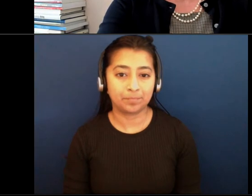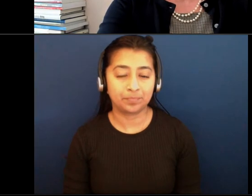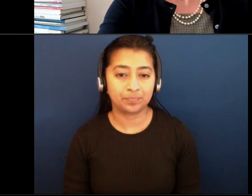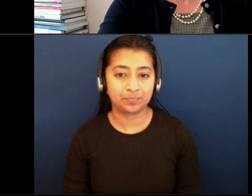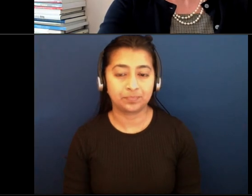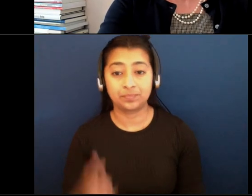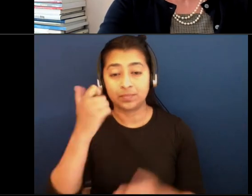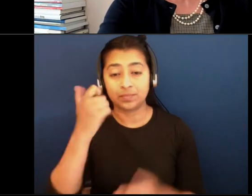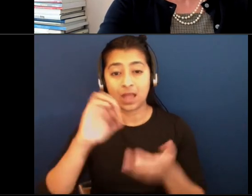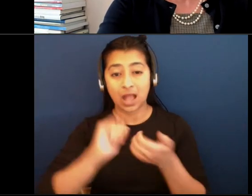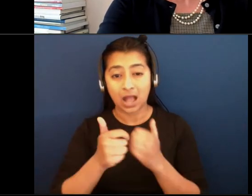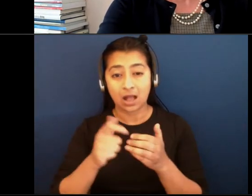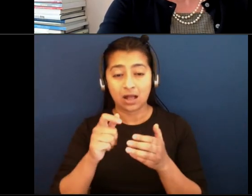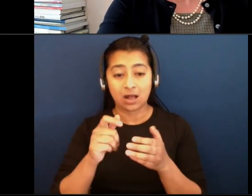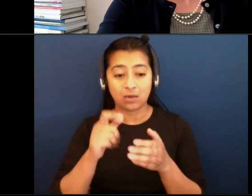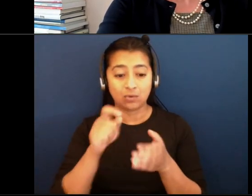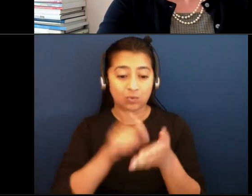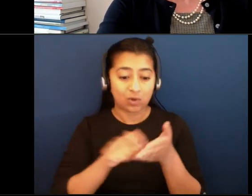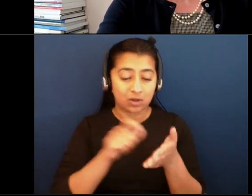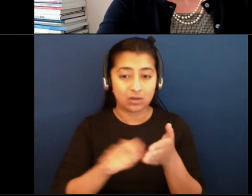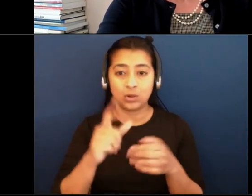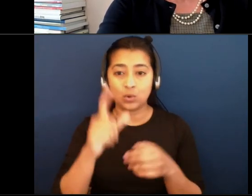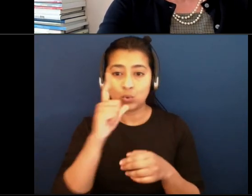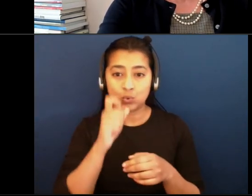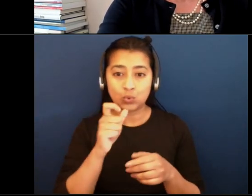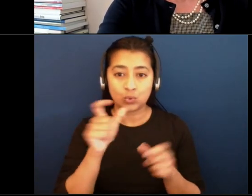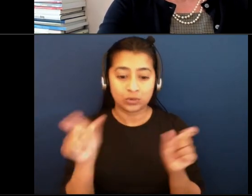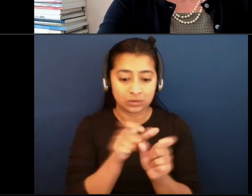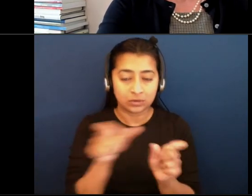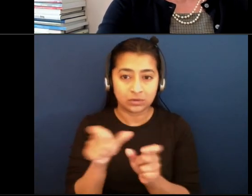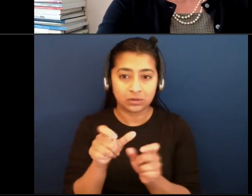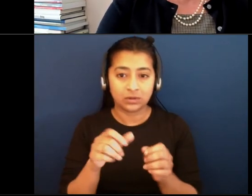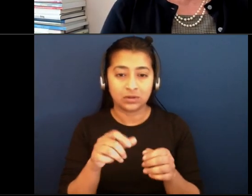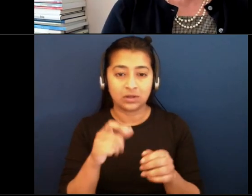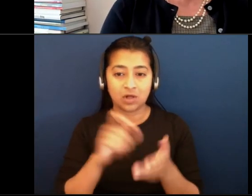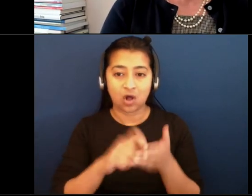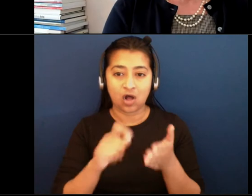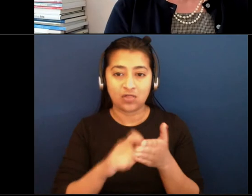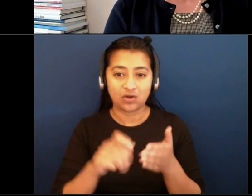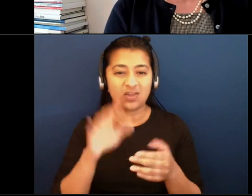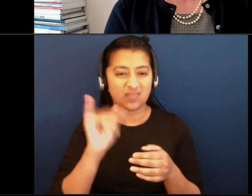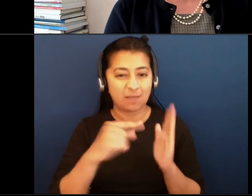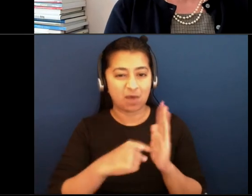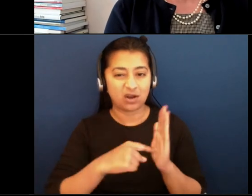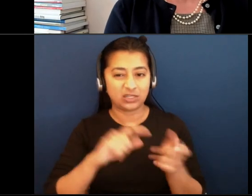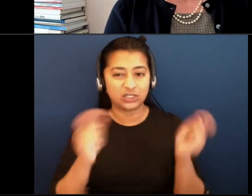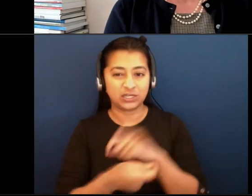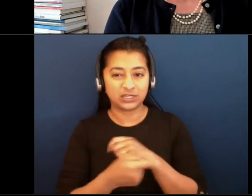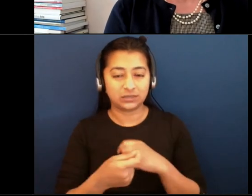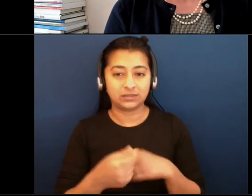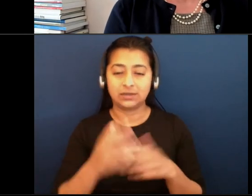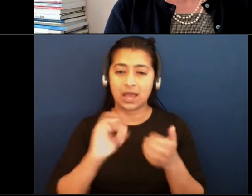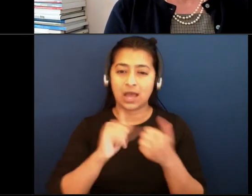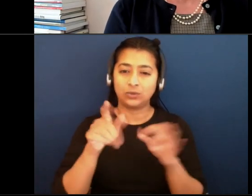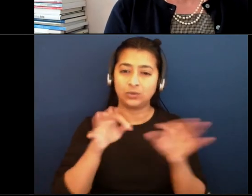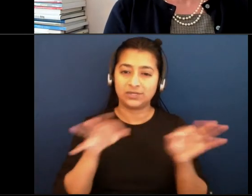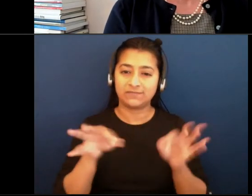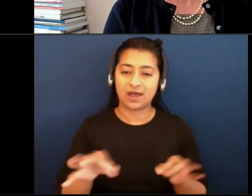of authorship are changing. So how does one define an author? And, you know, we don't have to reinvent that wheel.